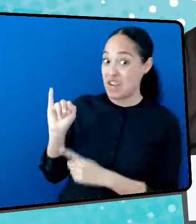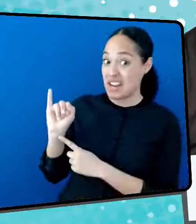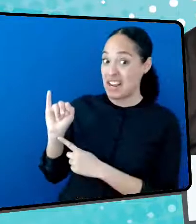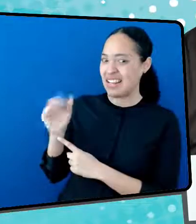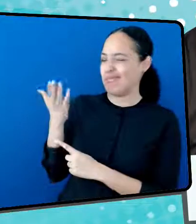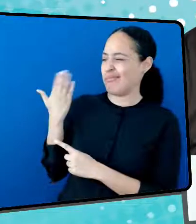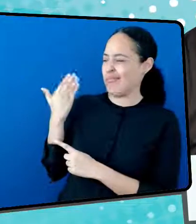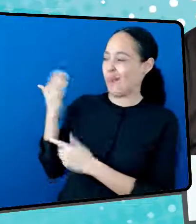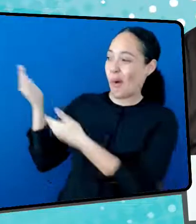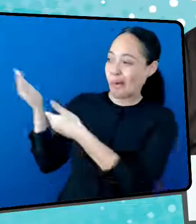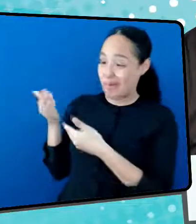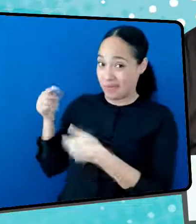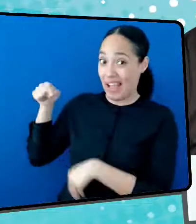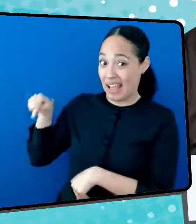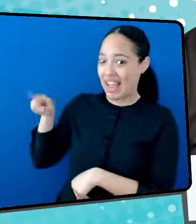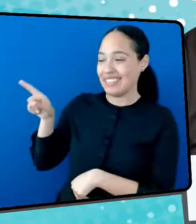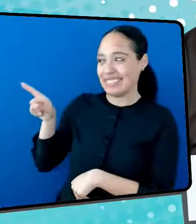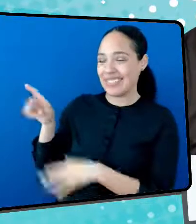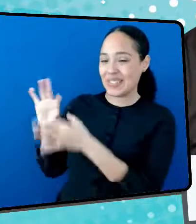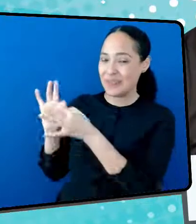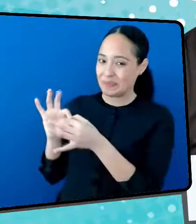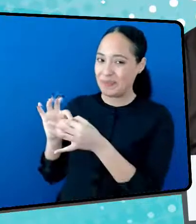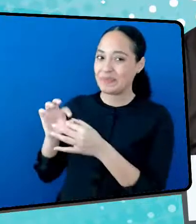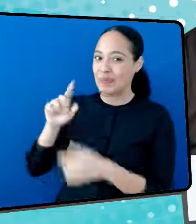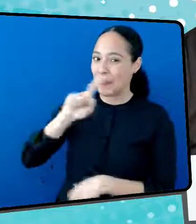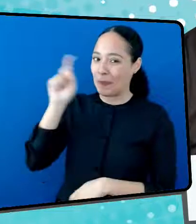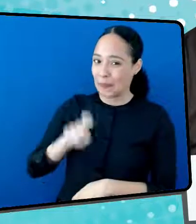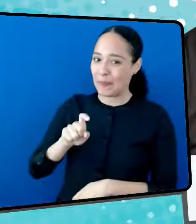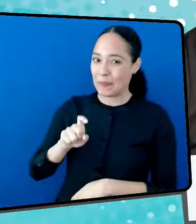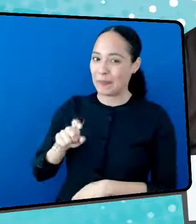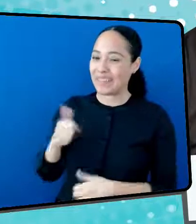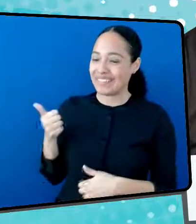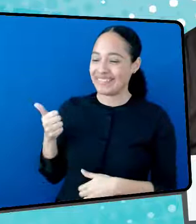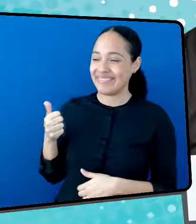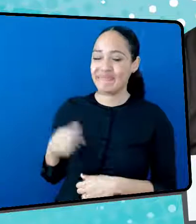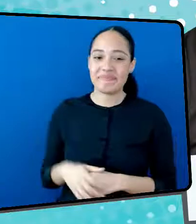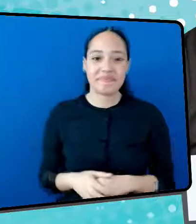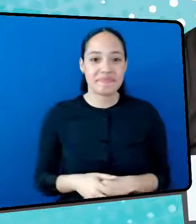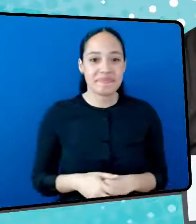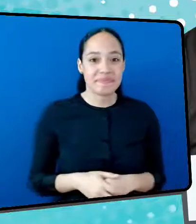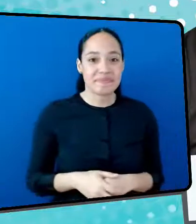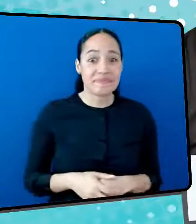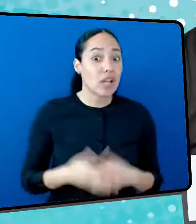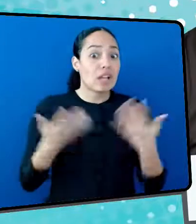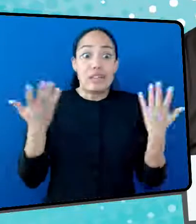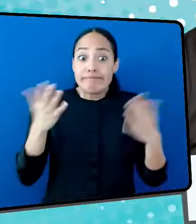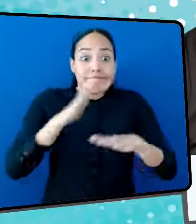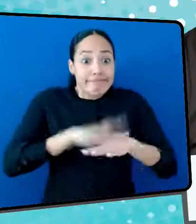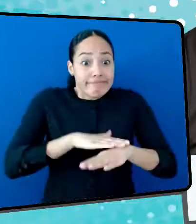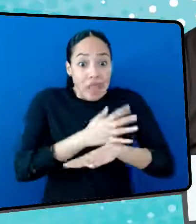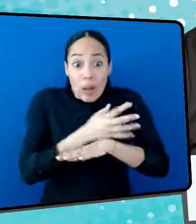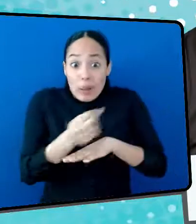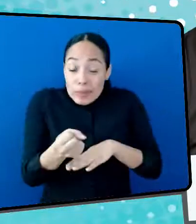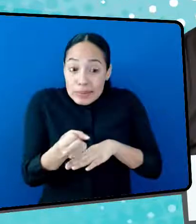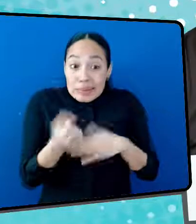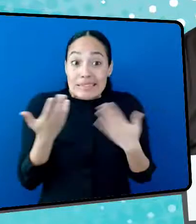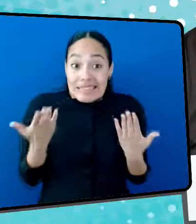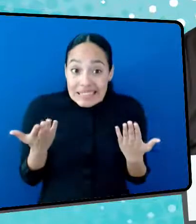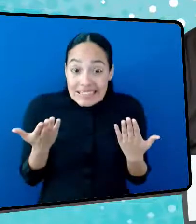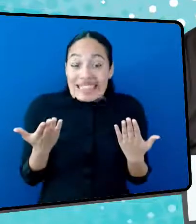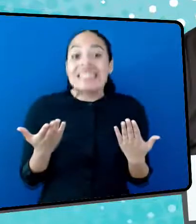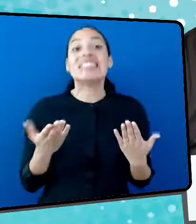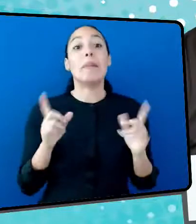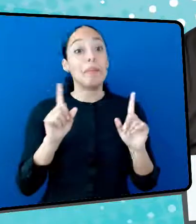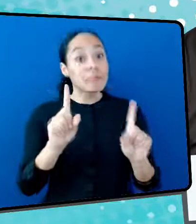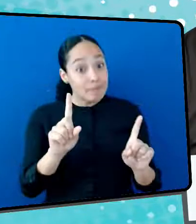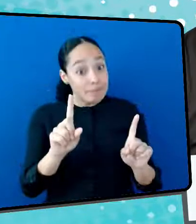Wonderful. Well, Kenji, unfortunately, that is all we've got time for. Everyone, do remember you can join us in the A Bit of AI Cafe